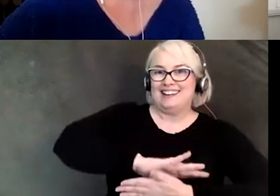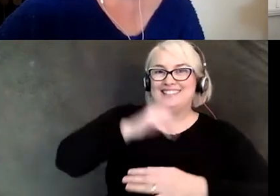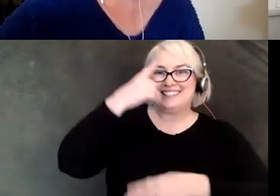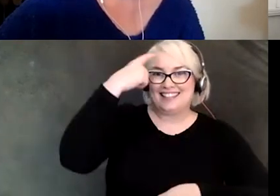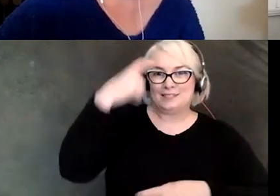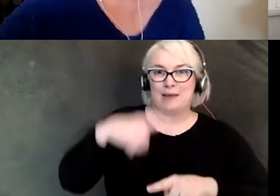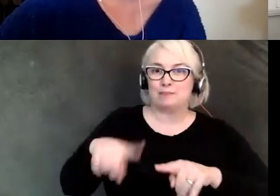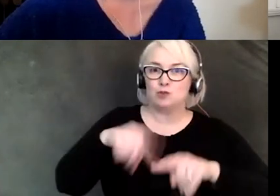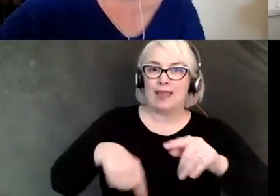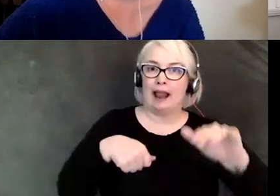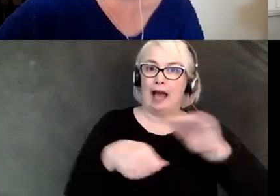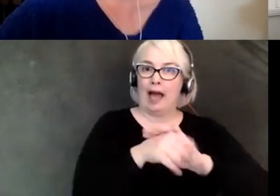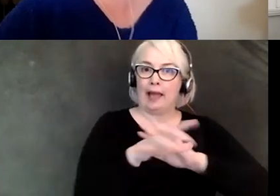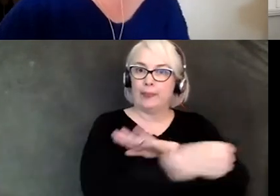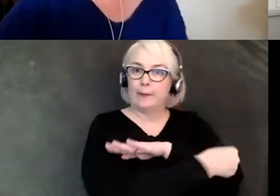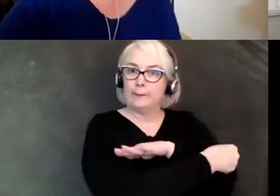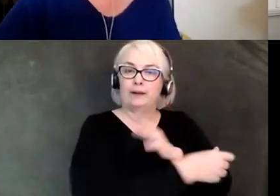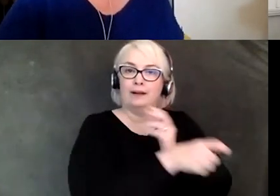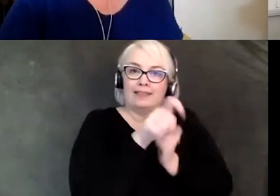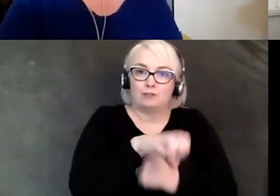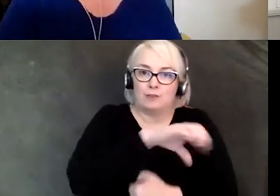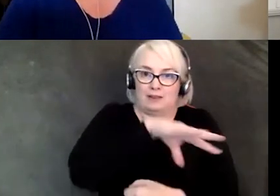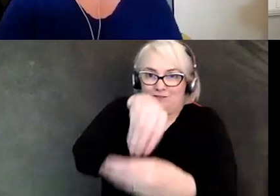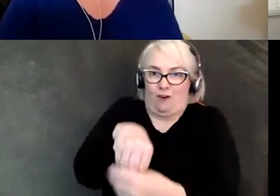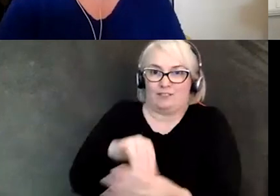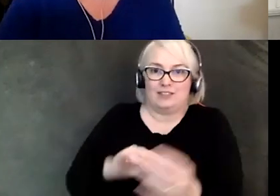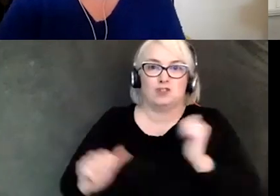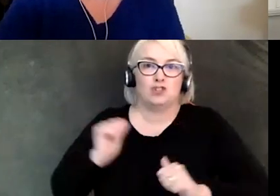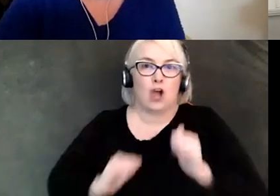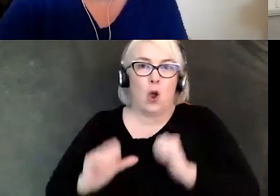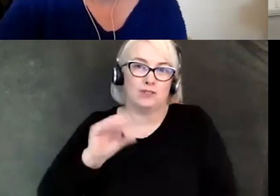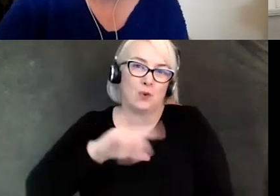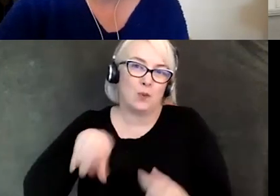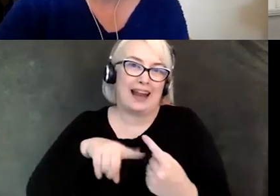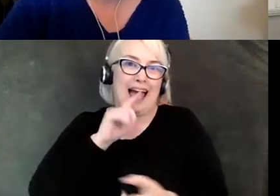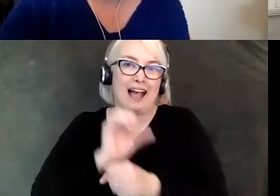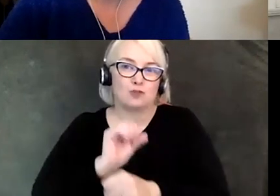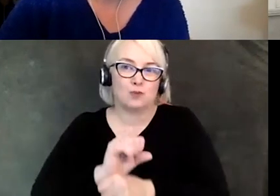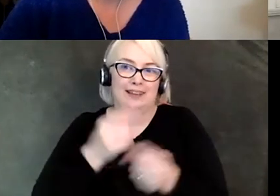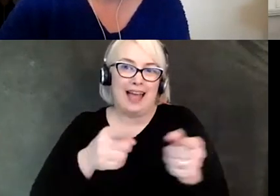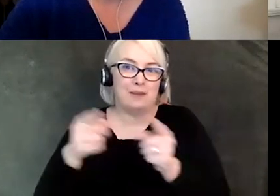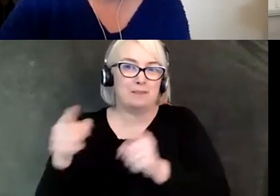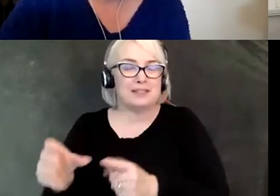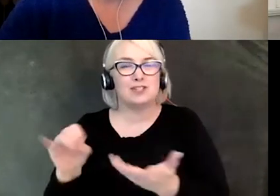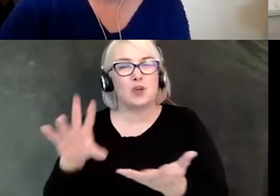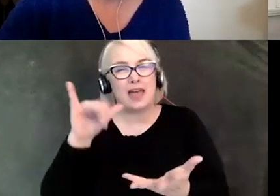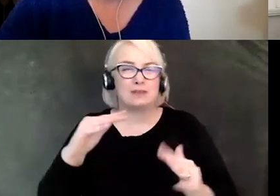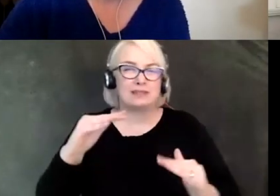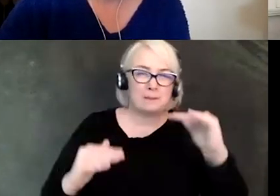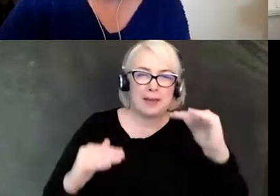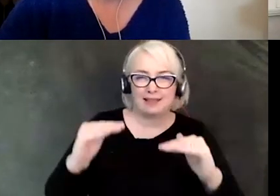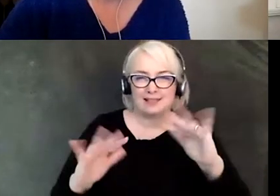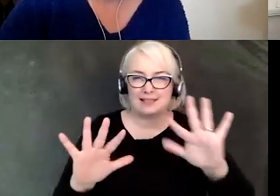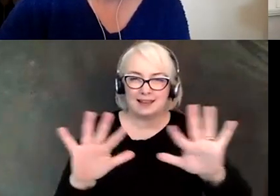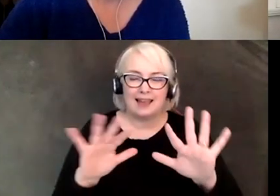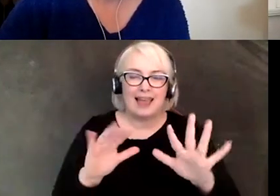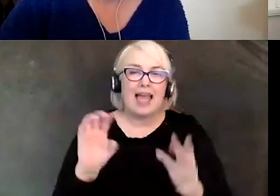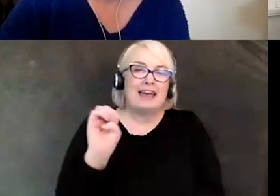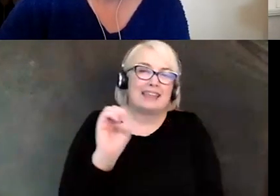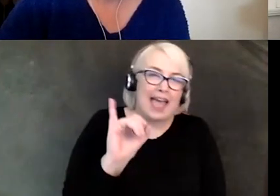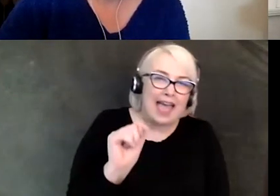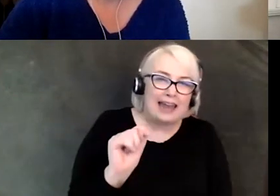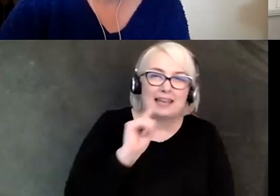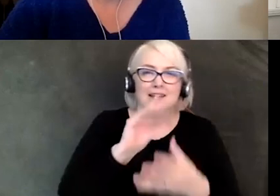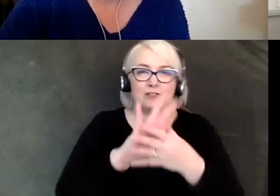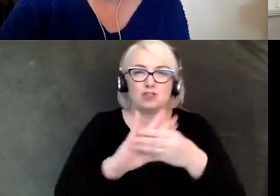in the show enough that when it's actually happened. So that was the balancing act we were always playing in the edit and the storytelling was how do we keep it a